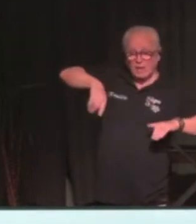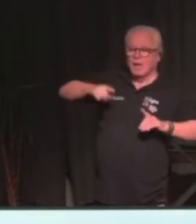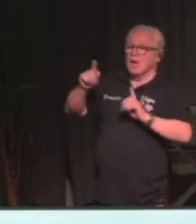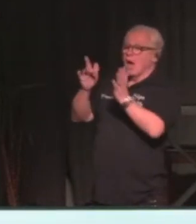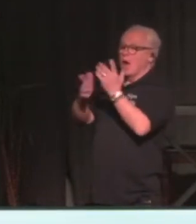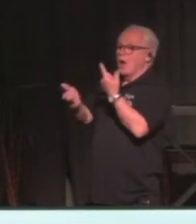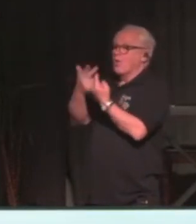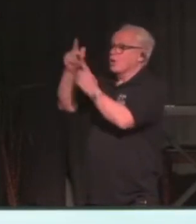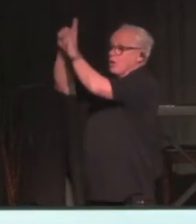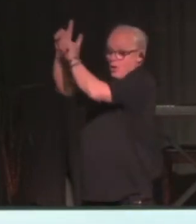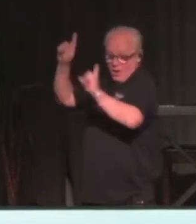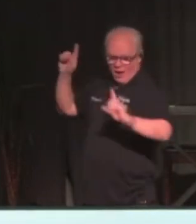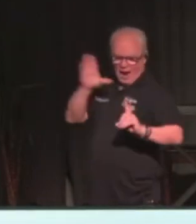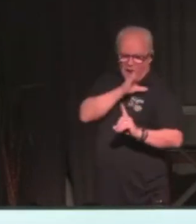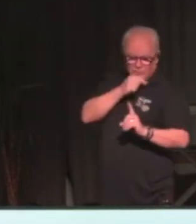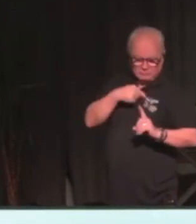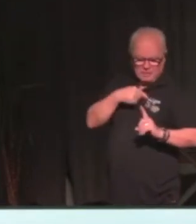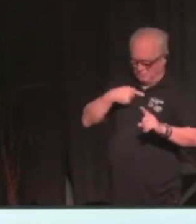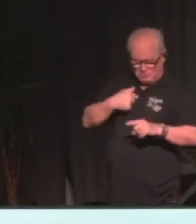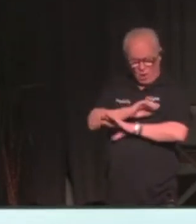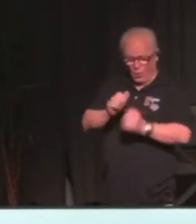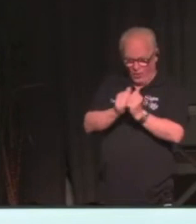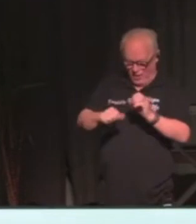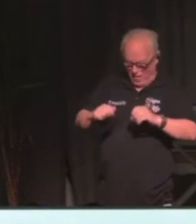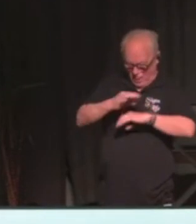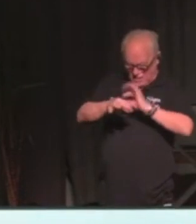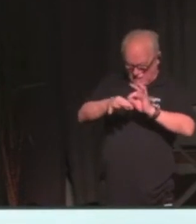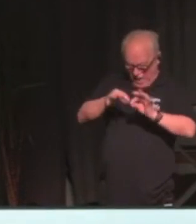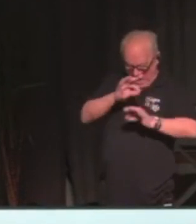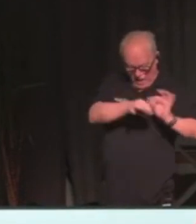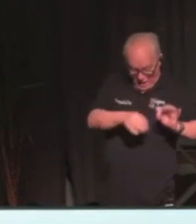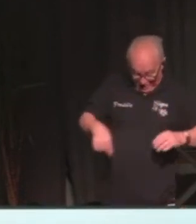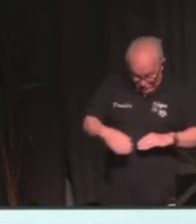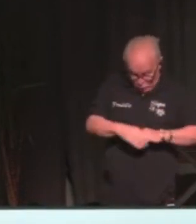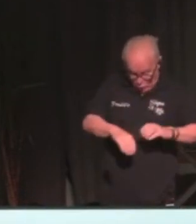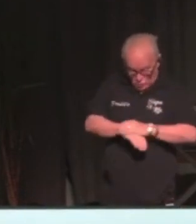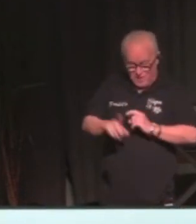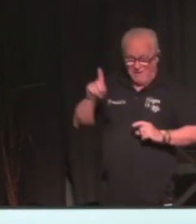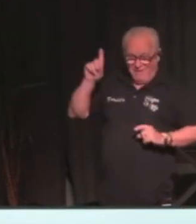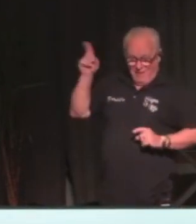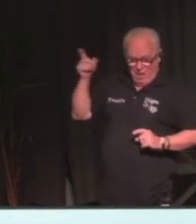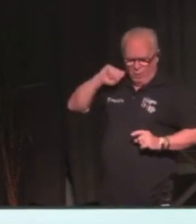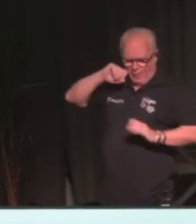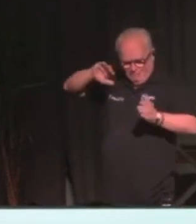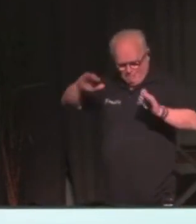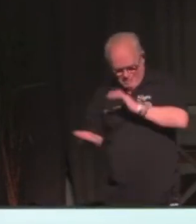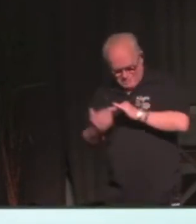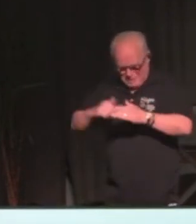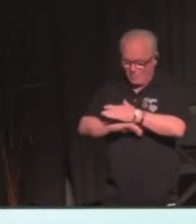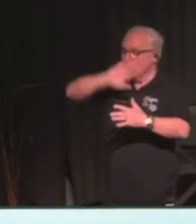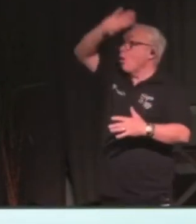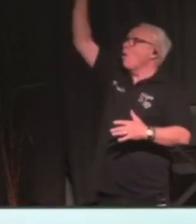untie his shoelaces." And then he says this. He says, "He will baptize you in the